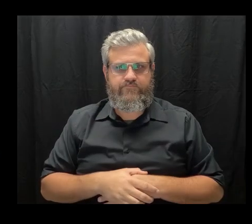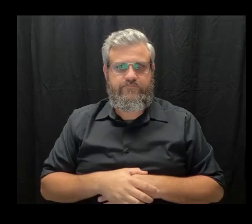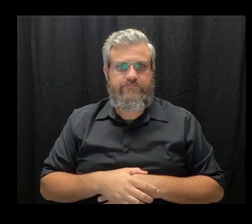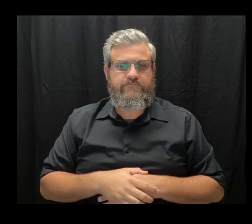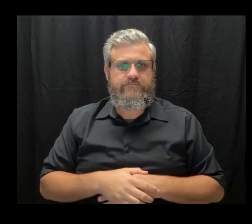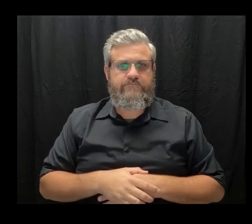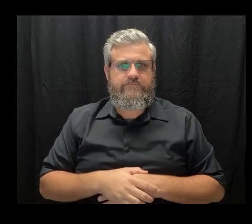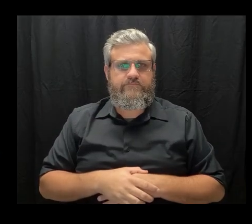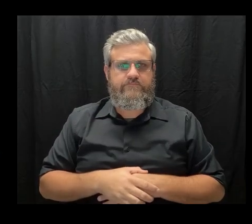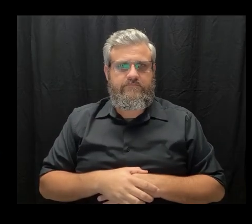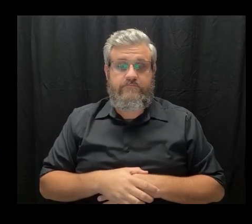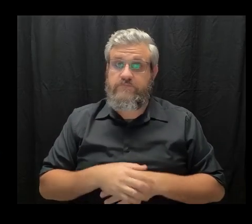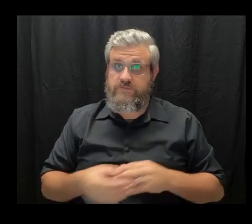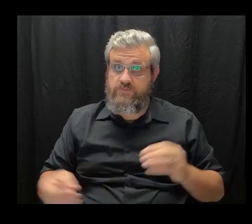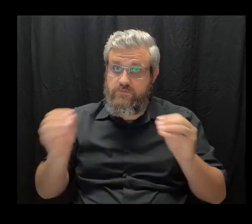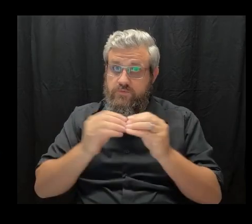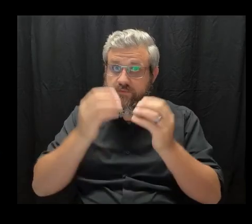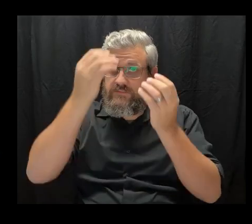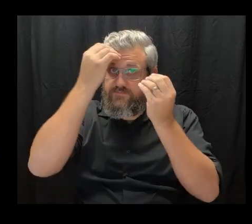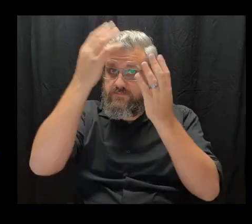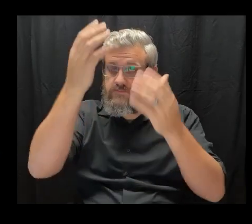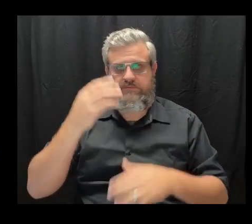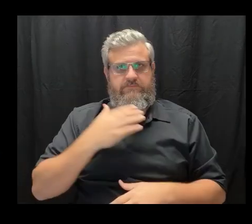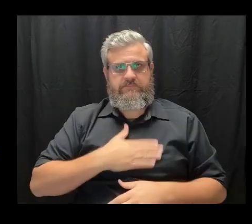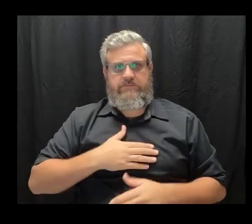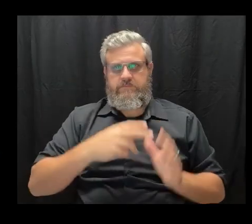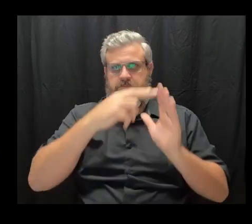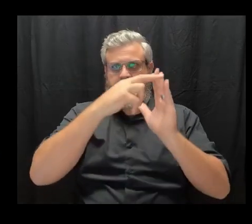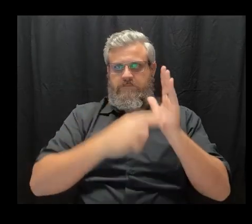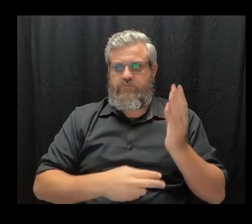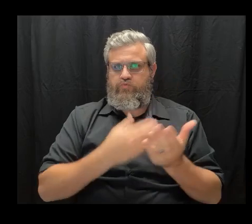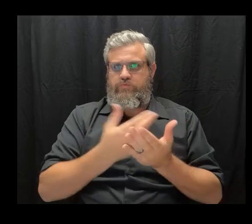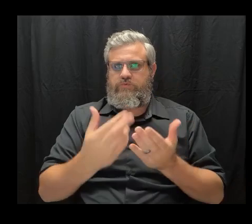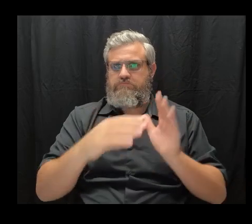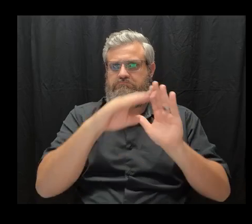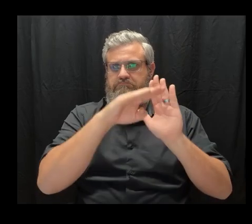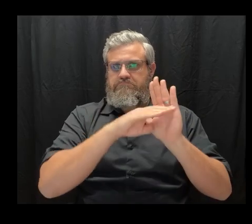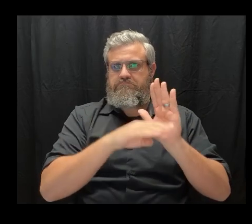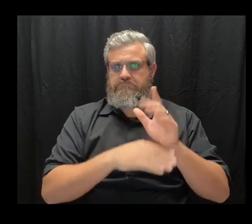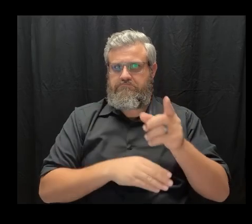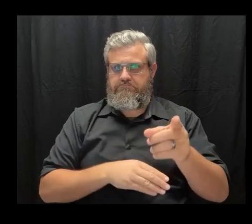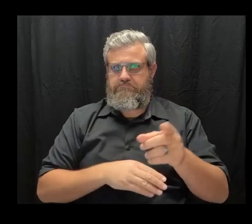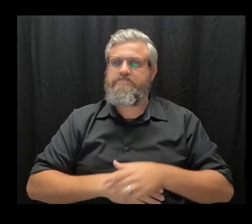For additional information, please see the resources available here.